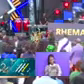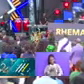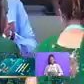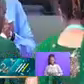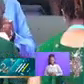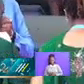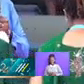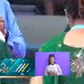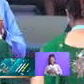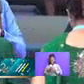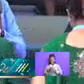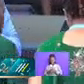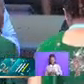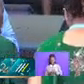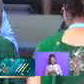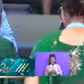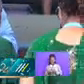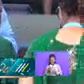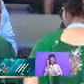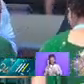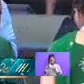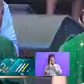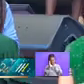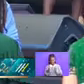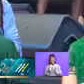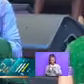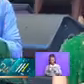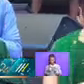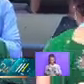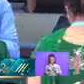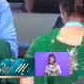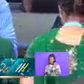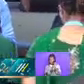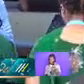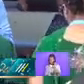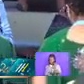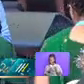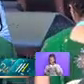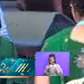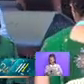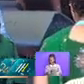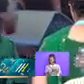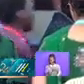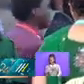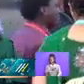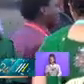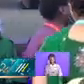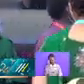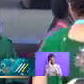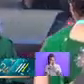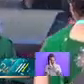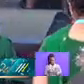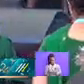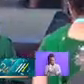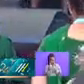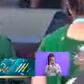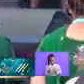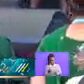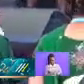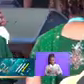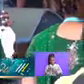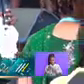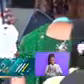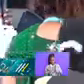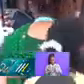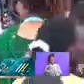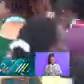overdue and you have not yet delivered you have been pregnant but you are overdue and you have not yet delivered if you are here run to the